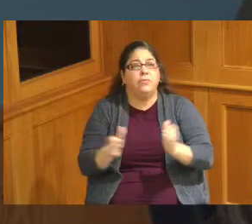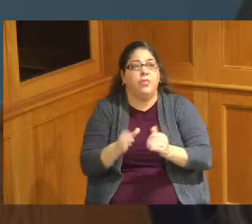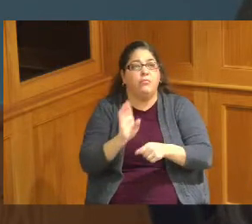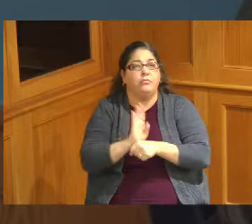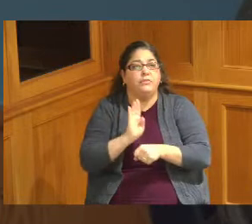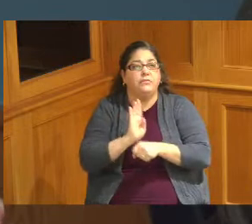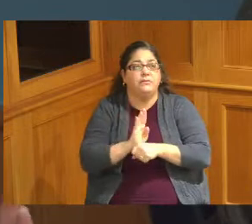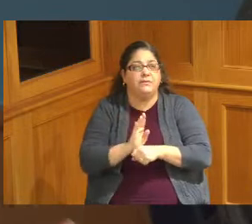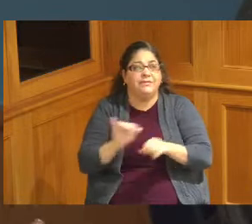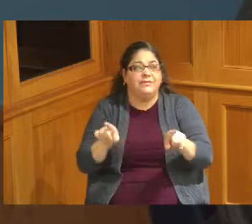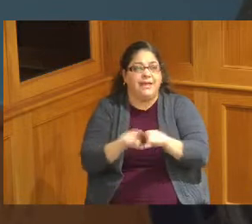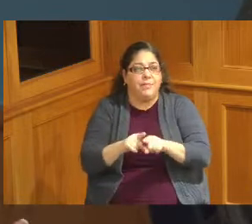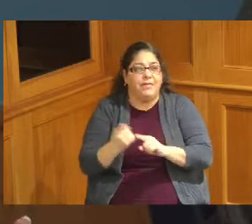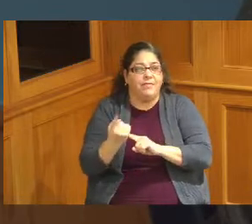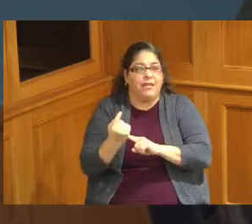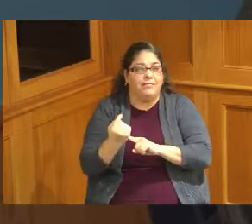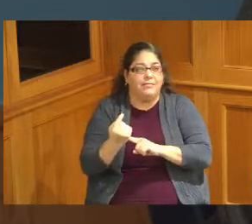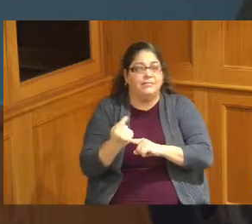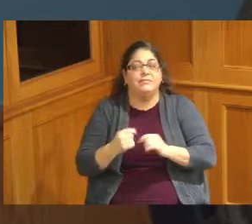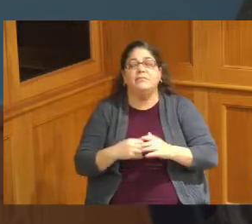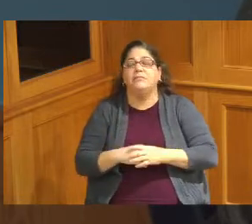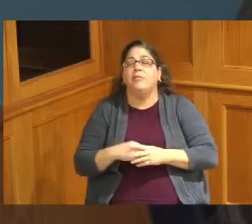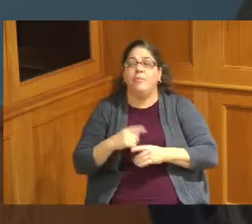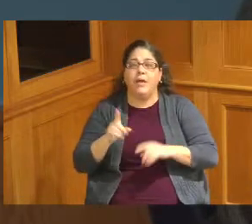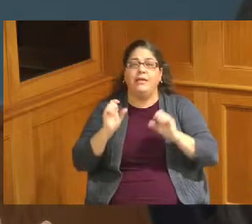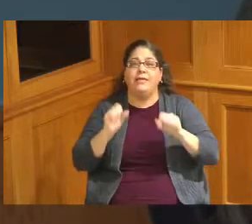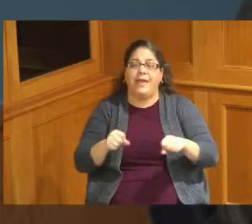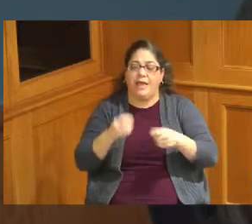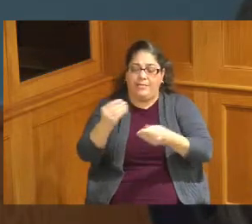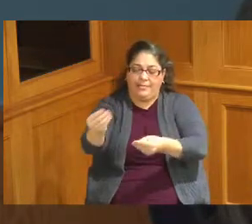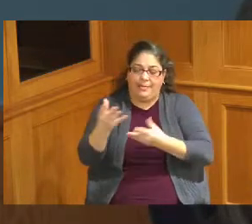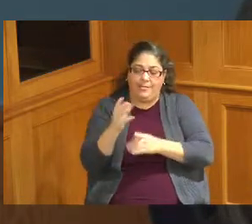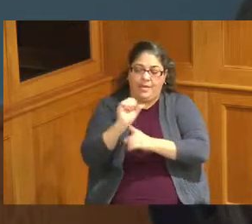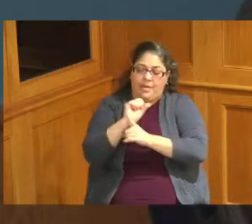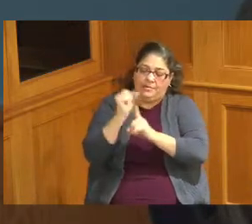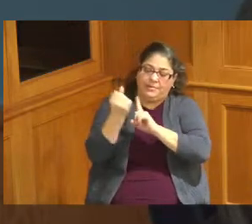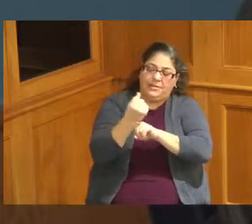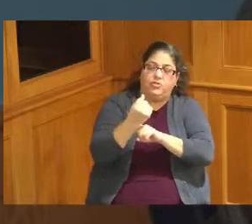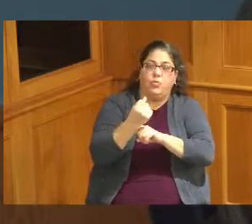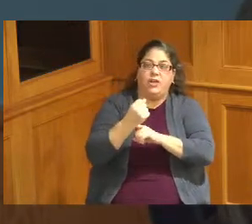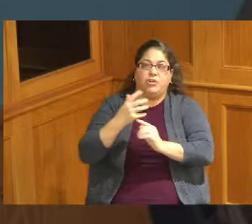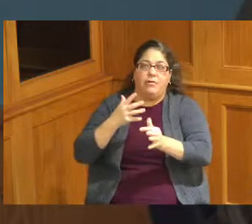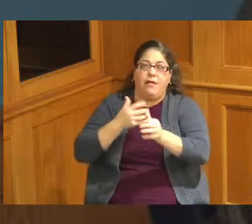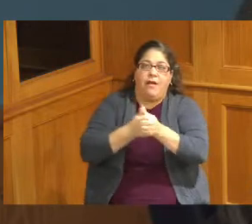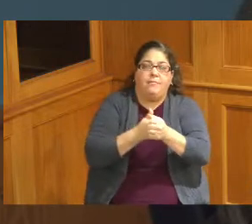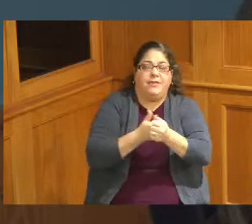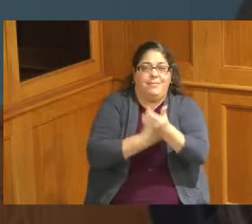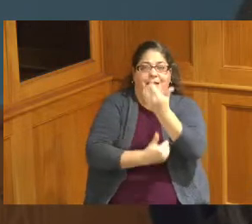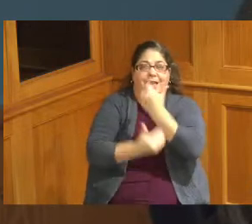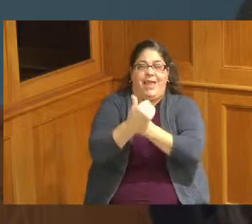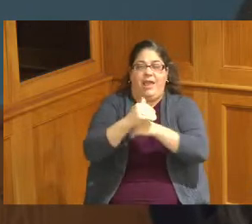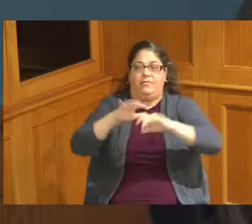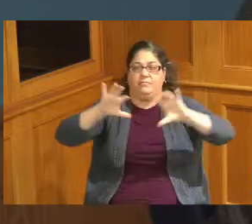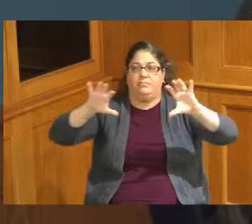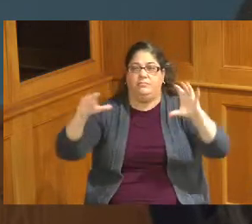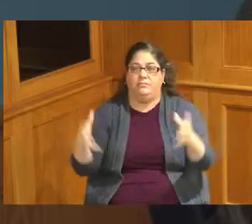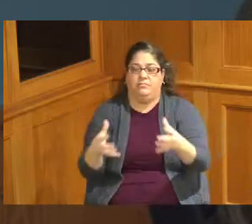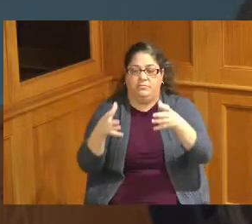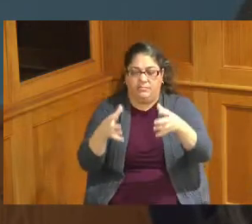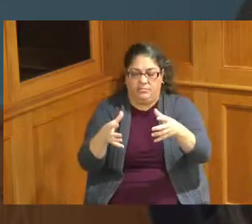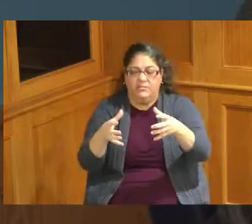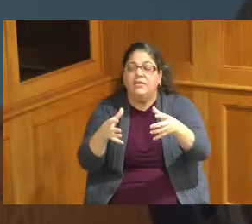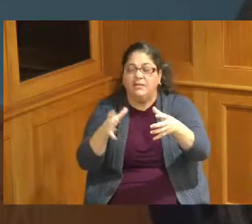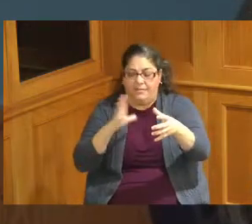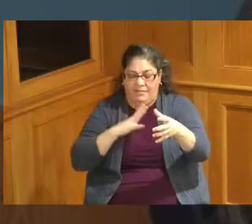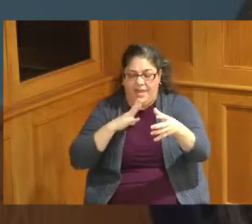did last time, but there's a state of where are we, because I want to kind of get my hands around. My goal is to reposition